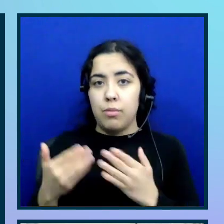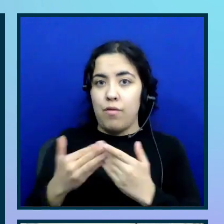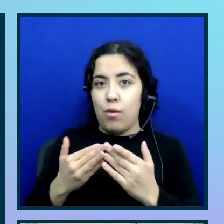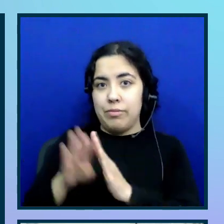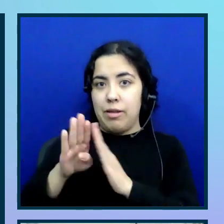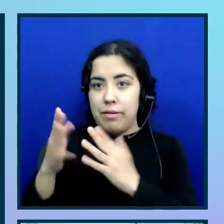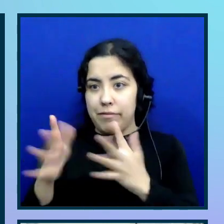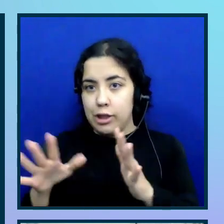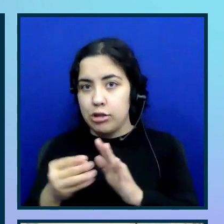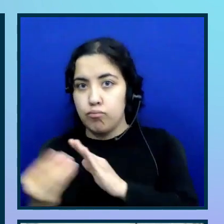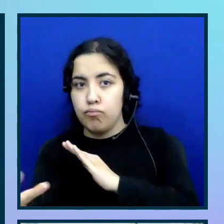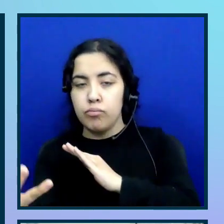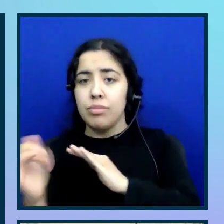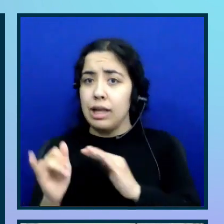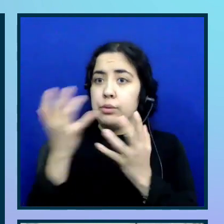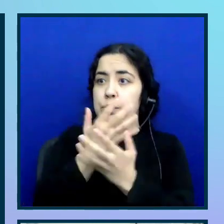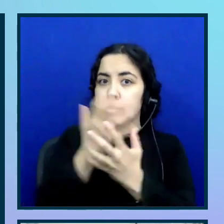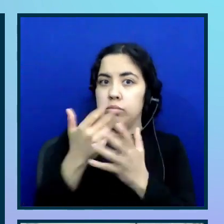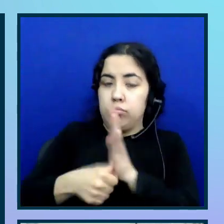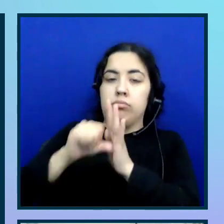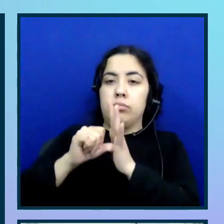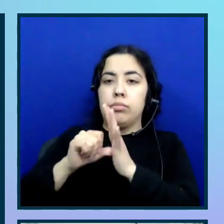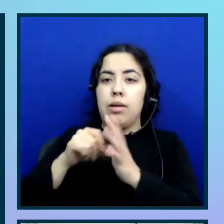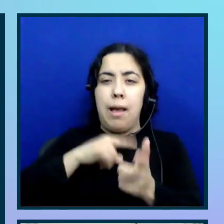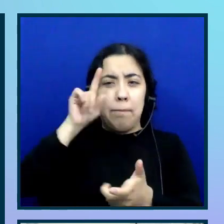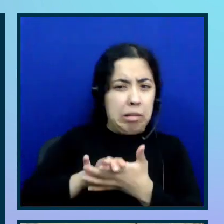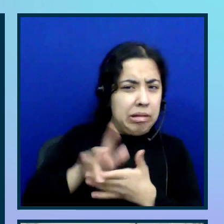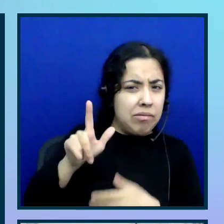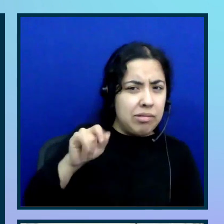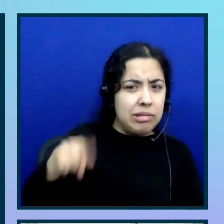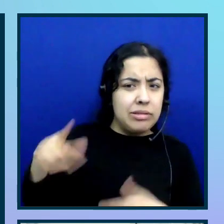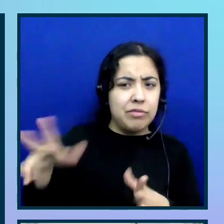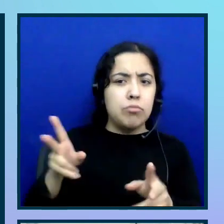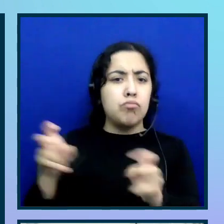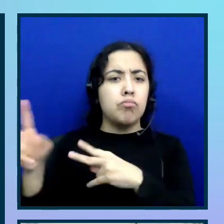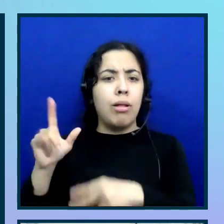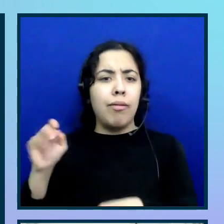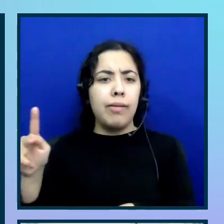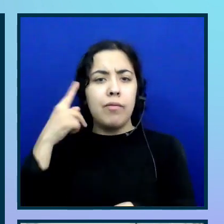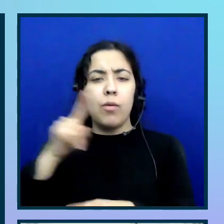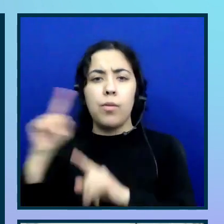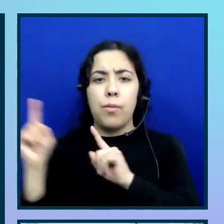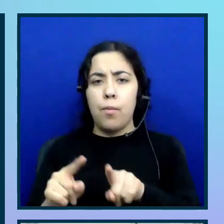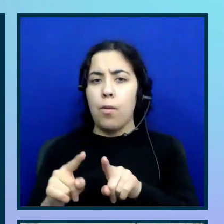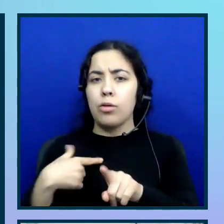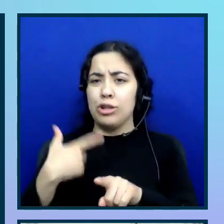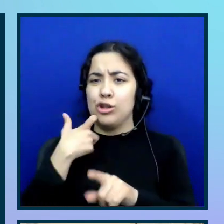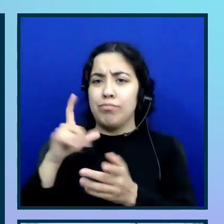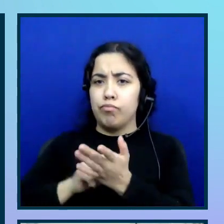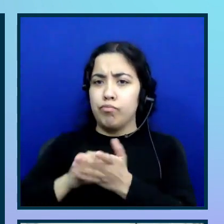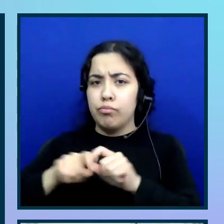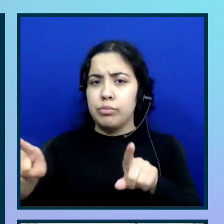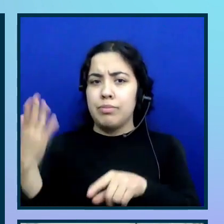huge. I believe that Liz has put in a link to the report that we just published on